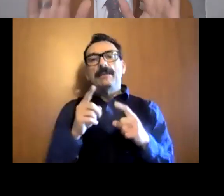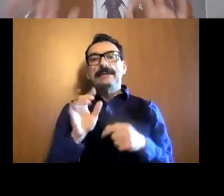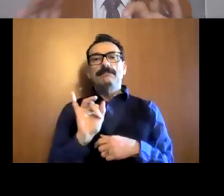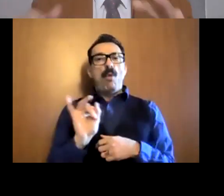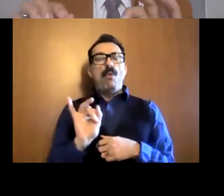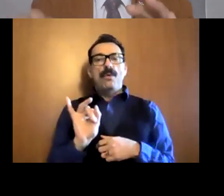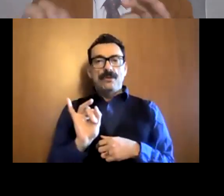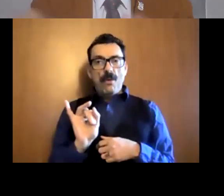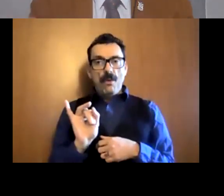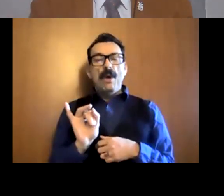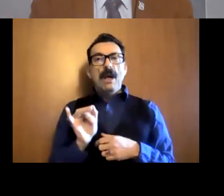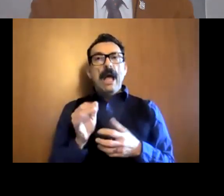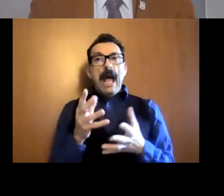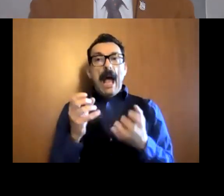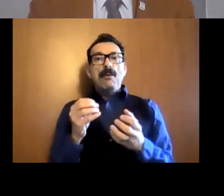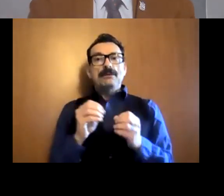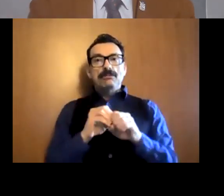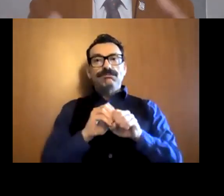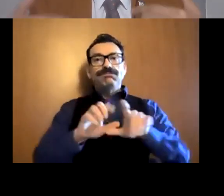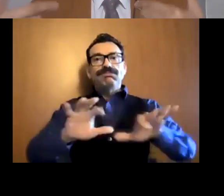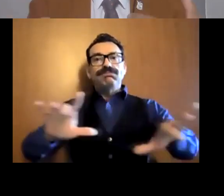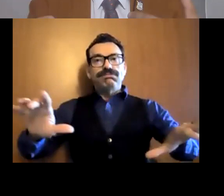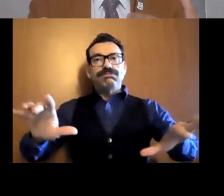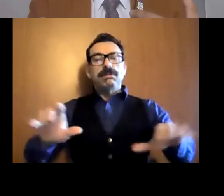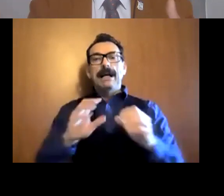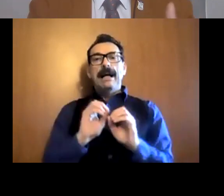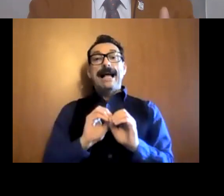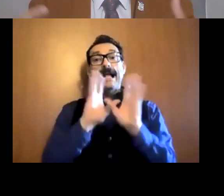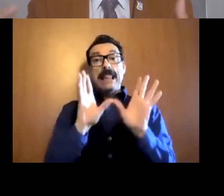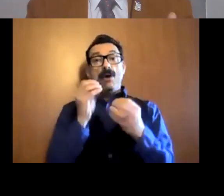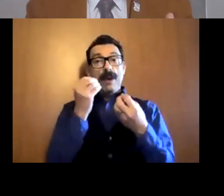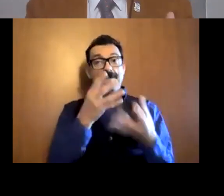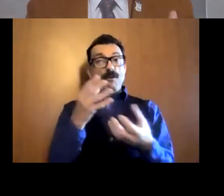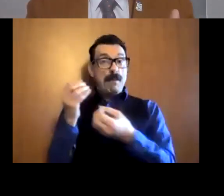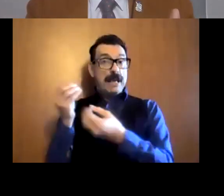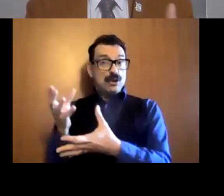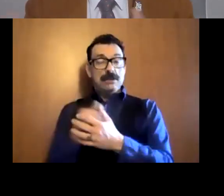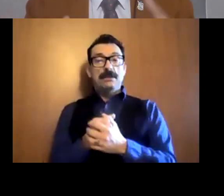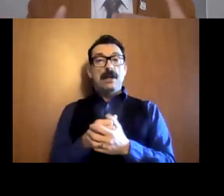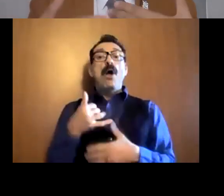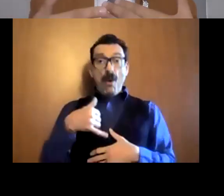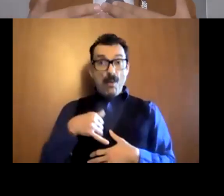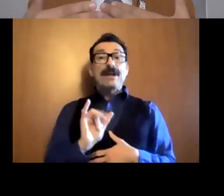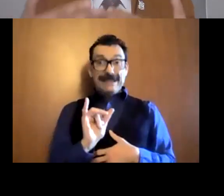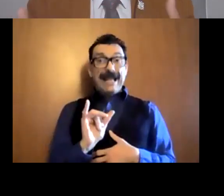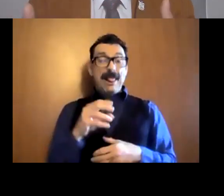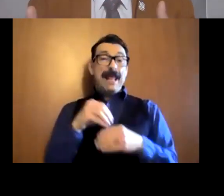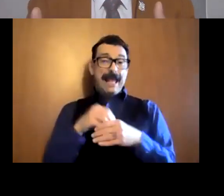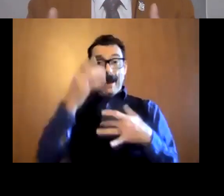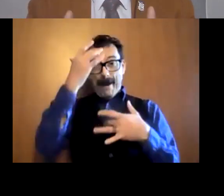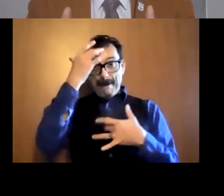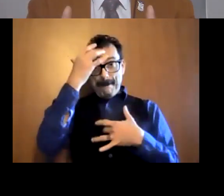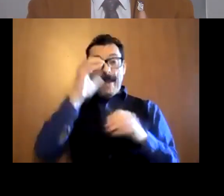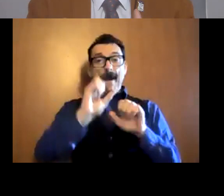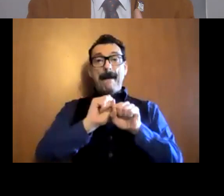very clear information out there. We're in the middle of a pandemic still. We're up to this point, we've